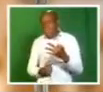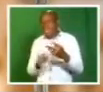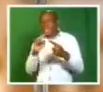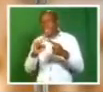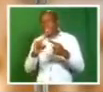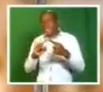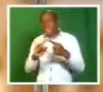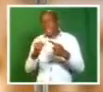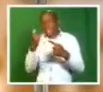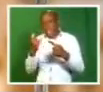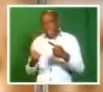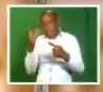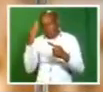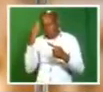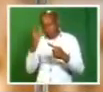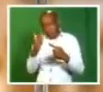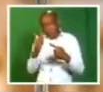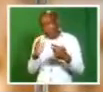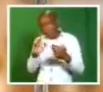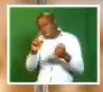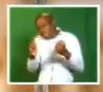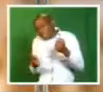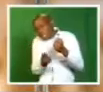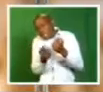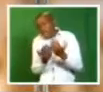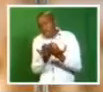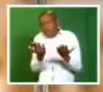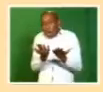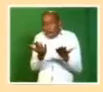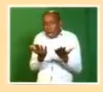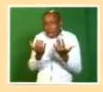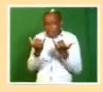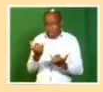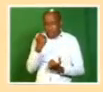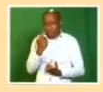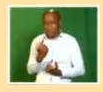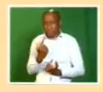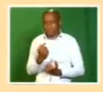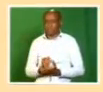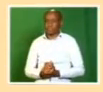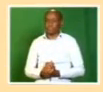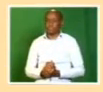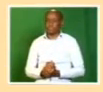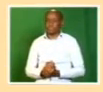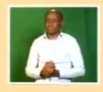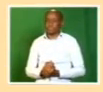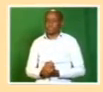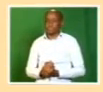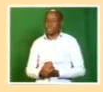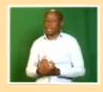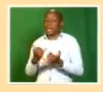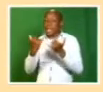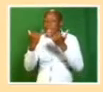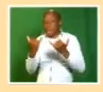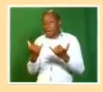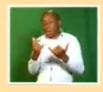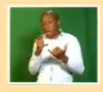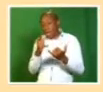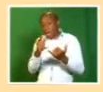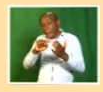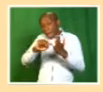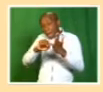with the fourth thing, which is the turning point. Okay, let's continue, learners. The turning